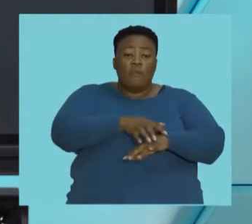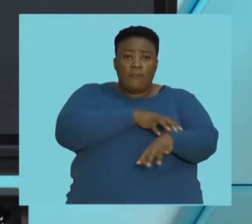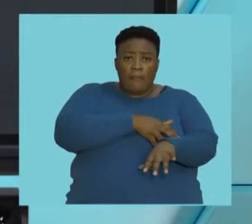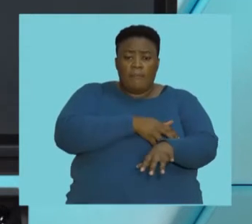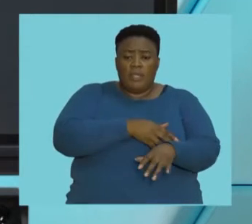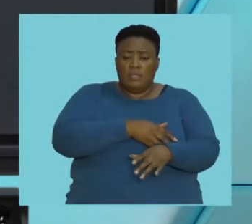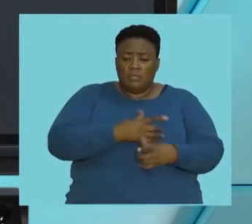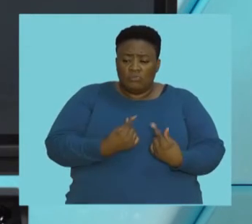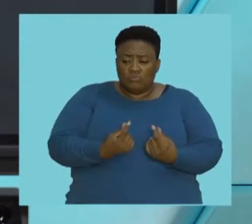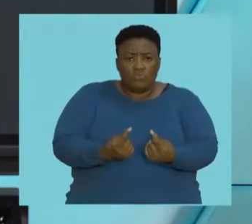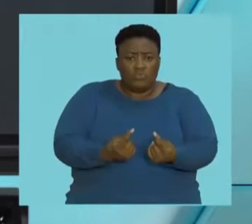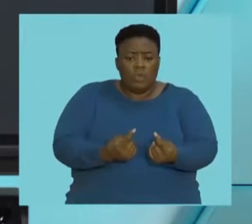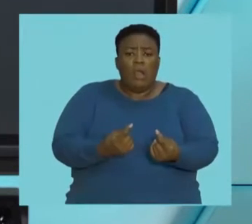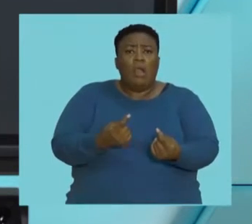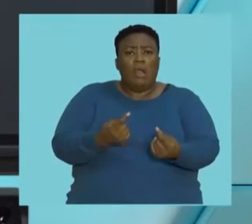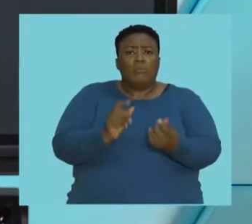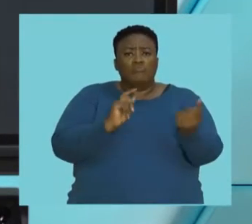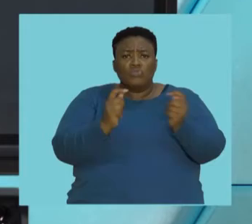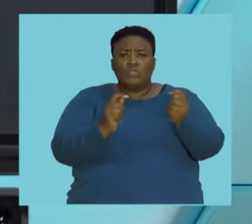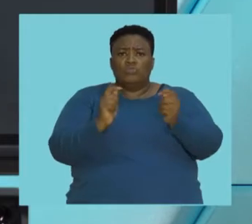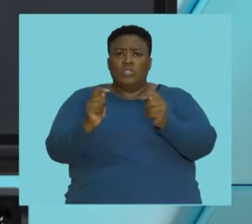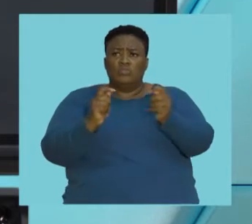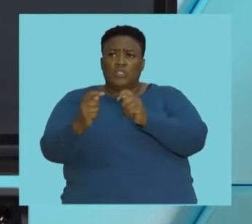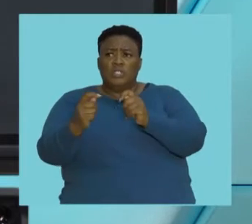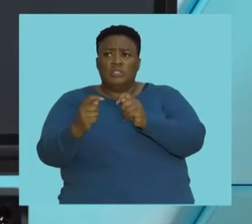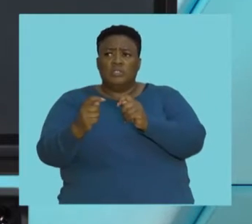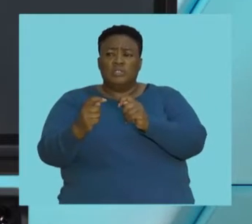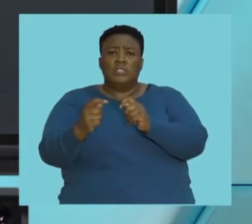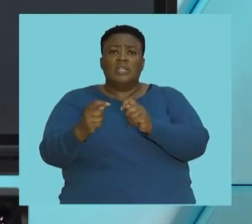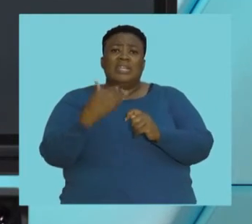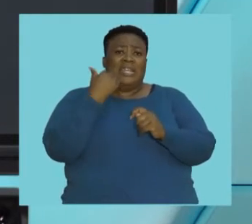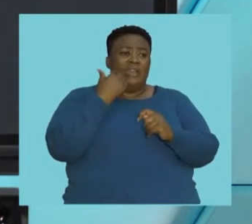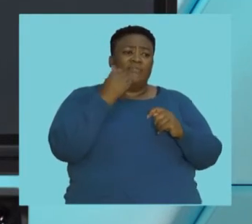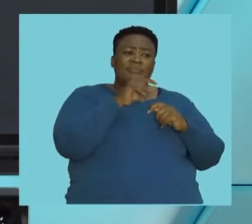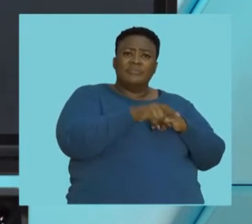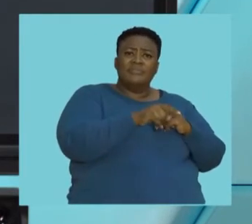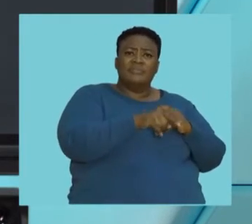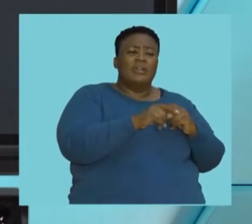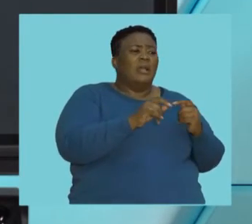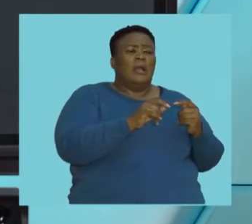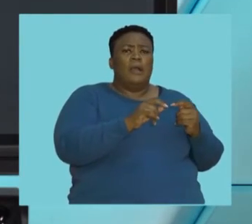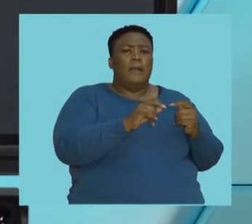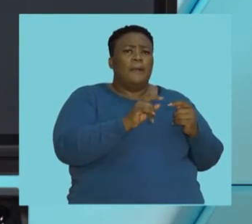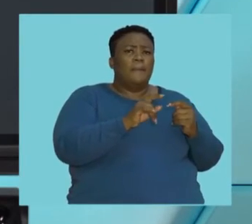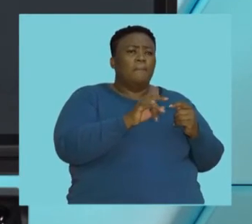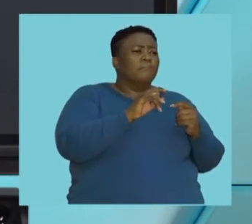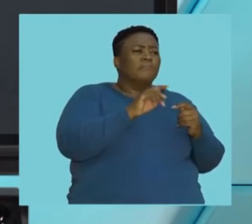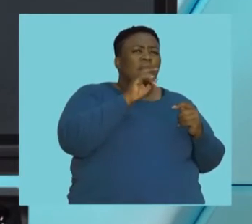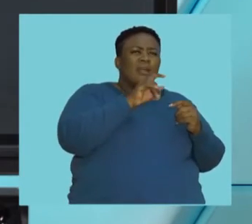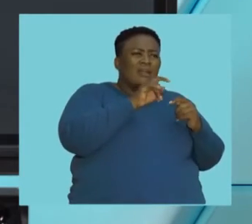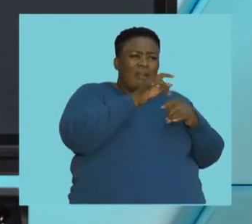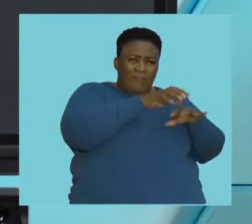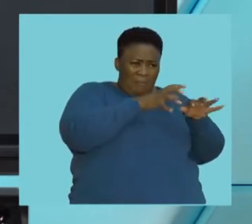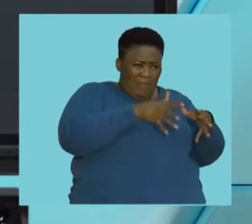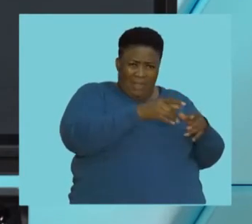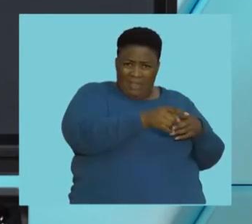time. However, if subsistence farmers have not practiced more improvised modern farming techniques, we're going